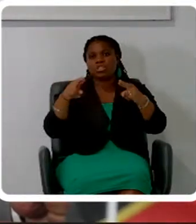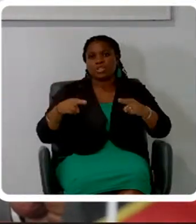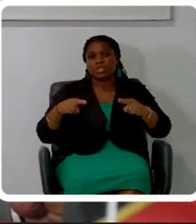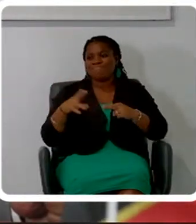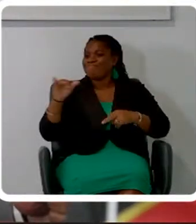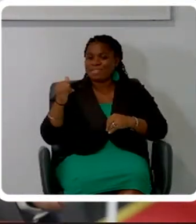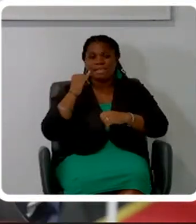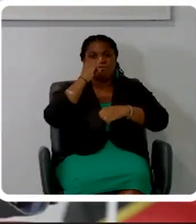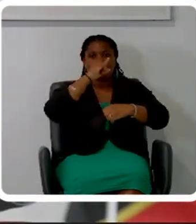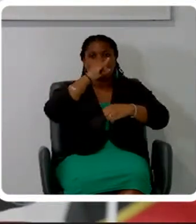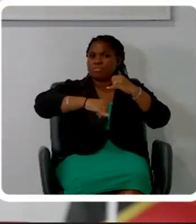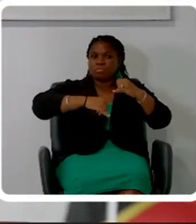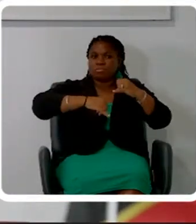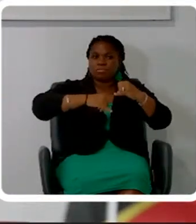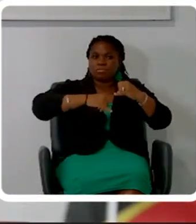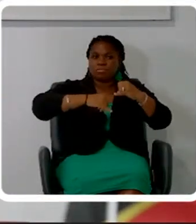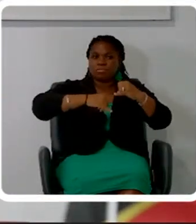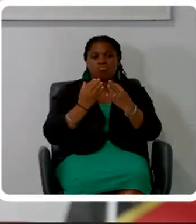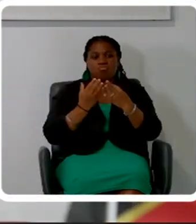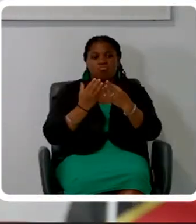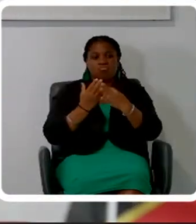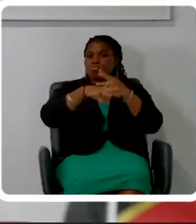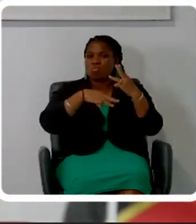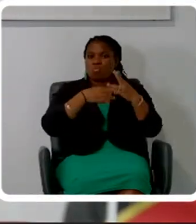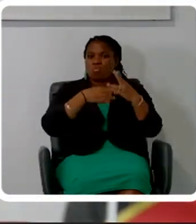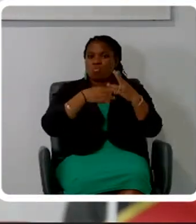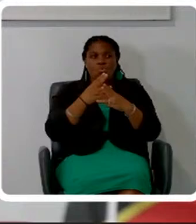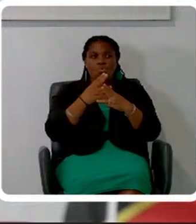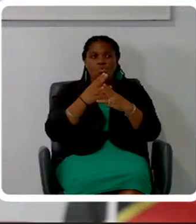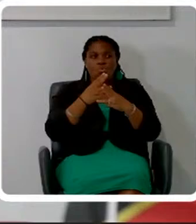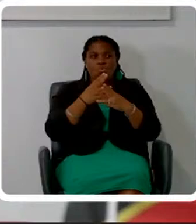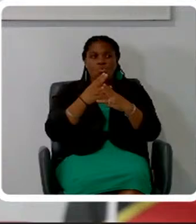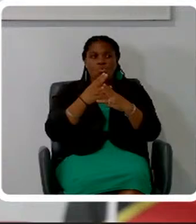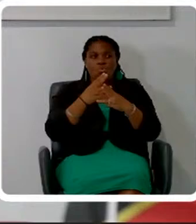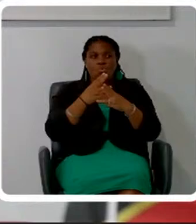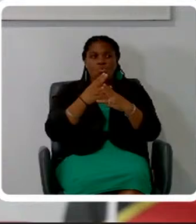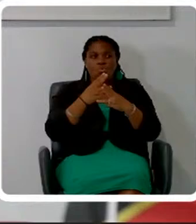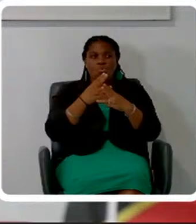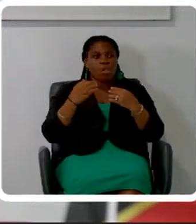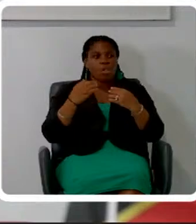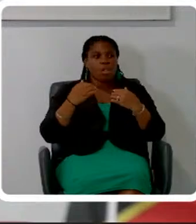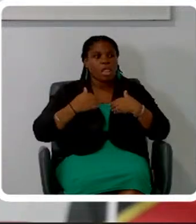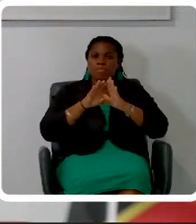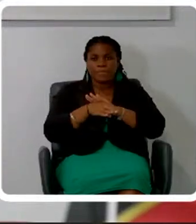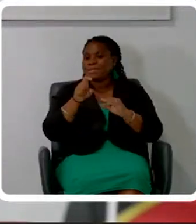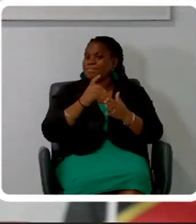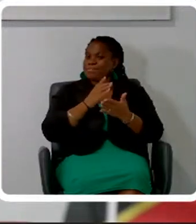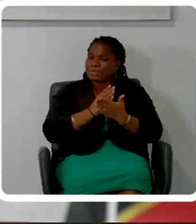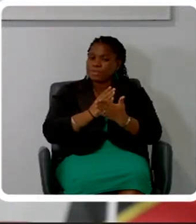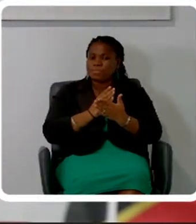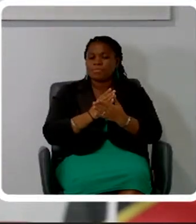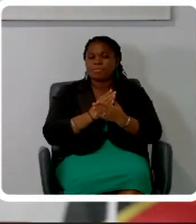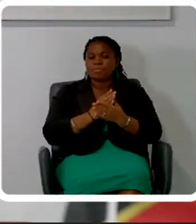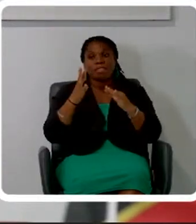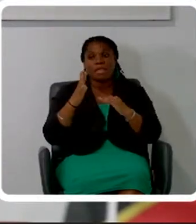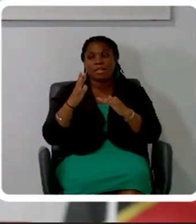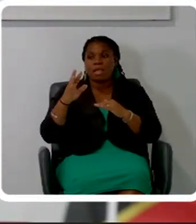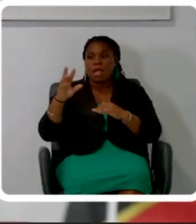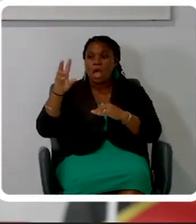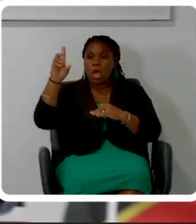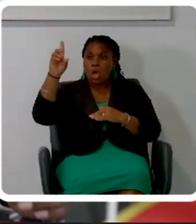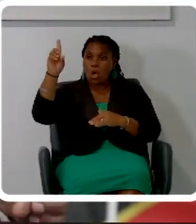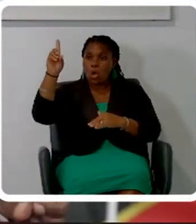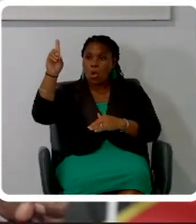perspective as well. And so I would have mentioned that there. I then left Washington and went on